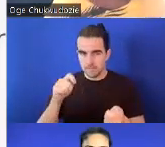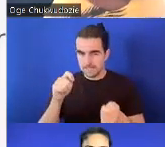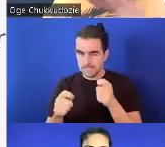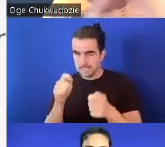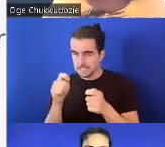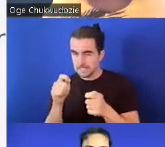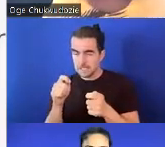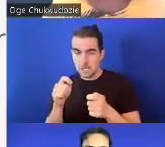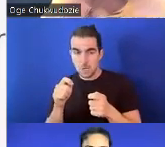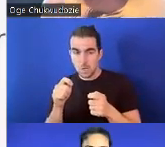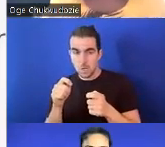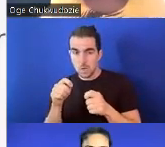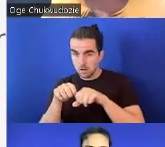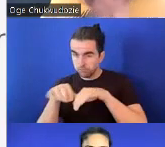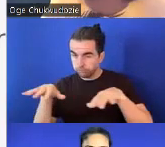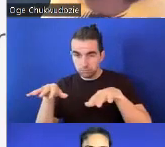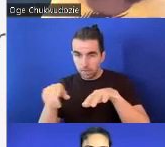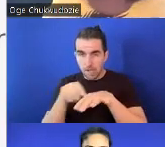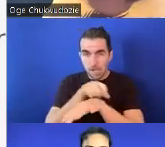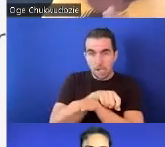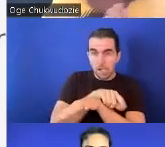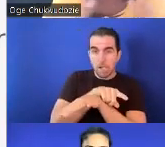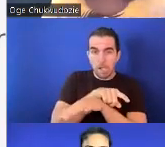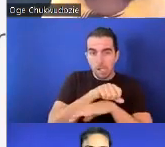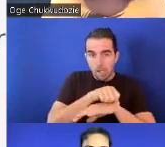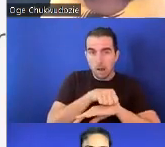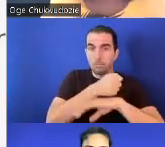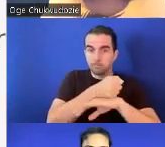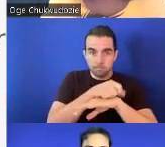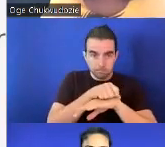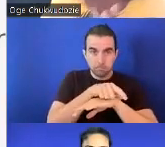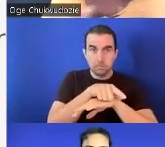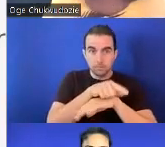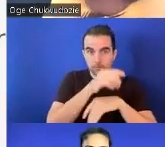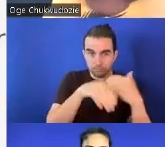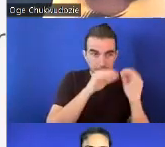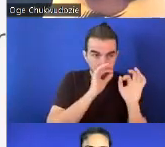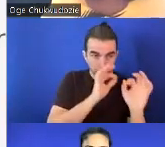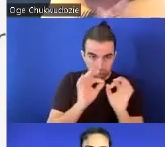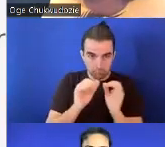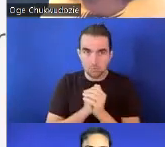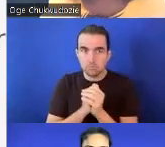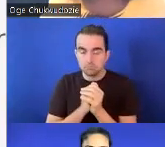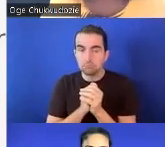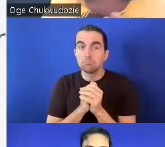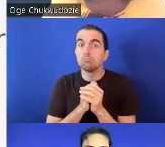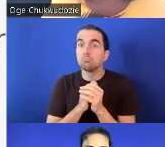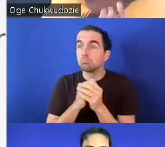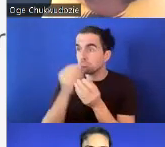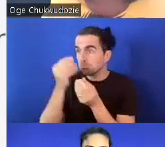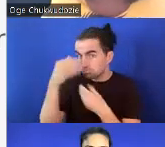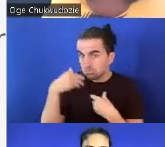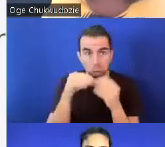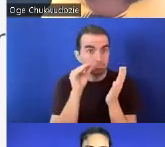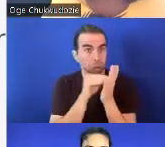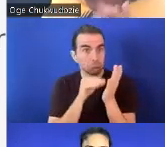happy and say, oh no, so that means, you know, nothing is happening in this our program, everything is fine. It might not be, it might be that the